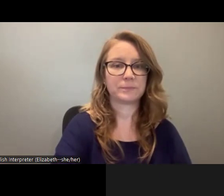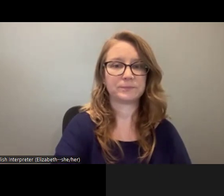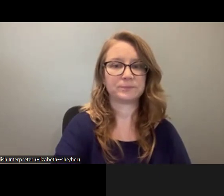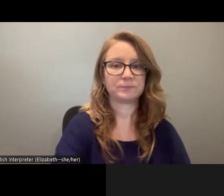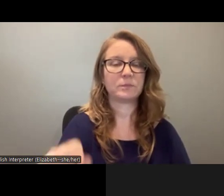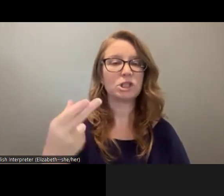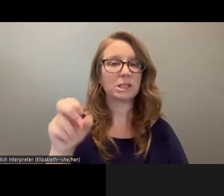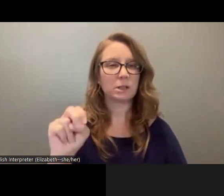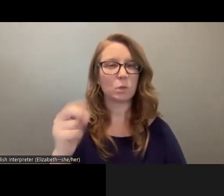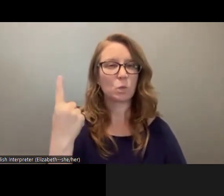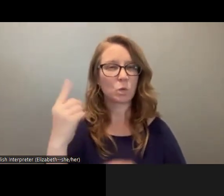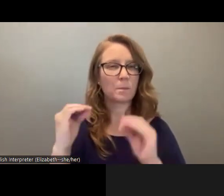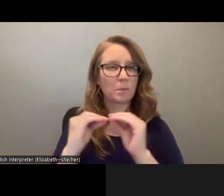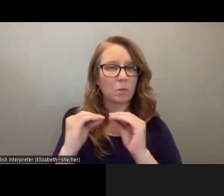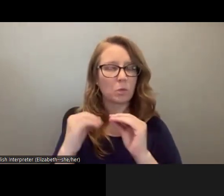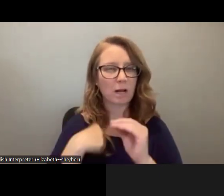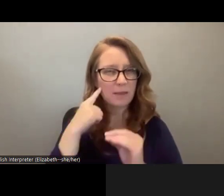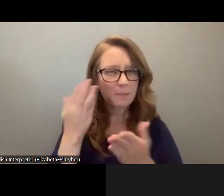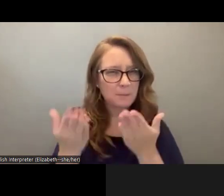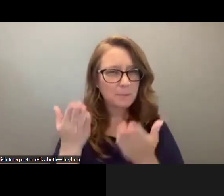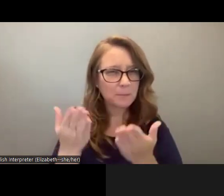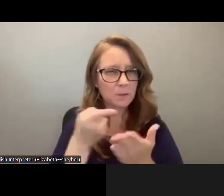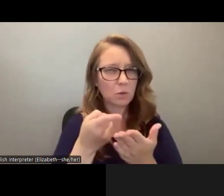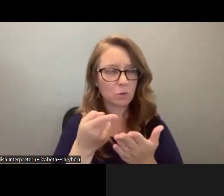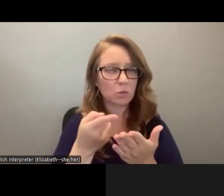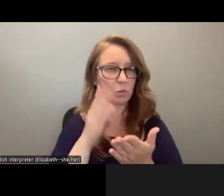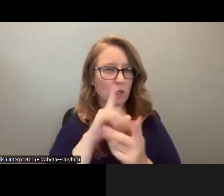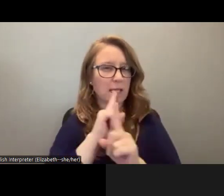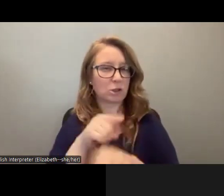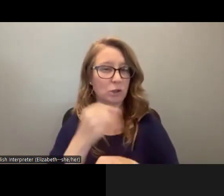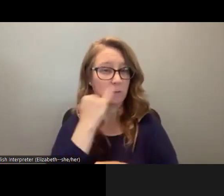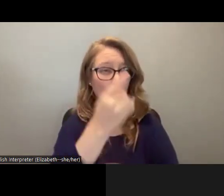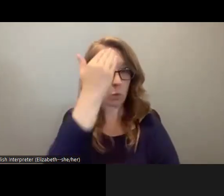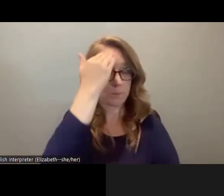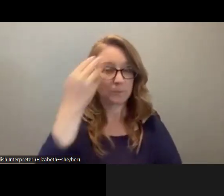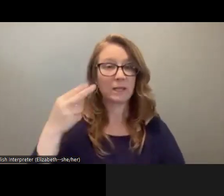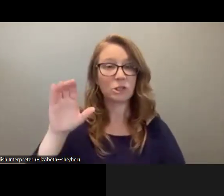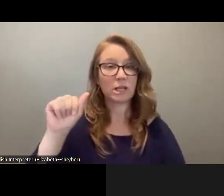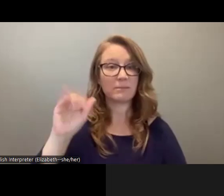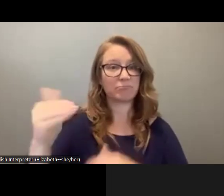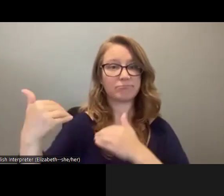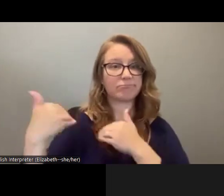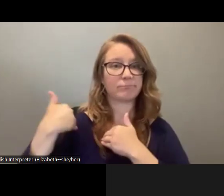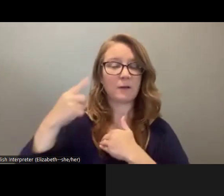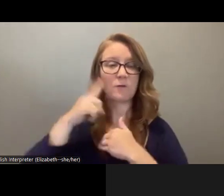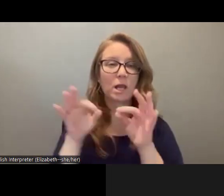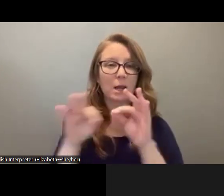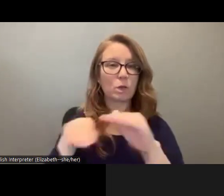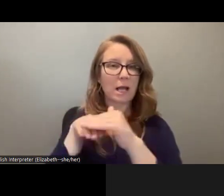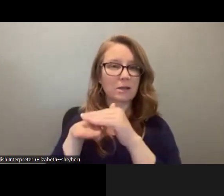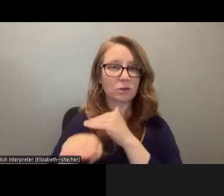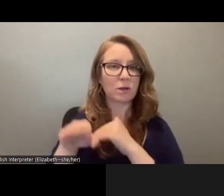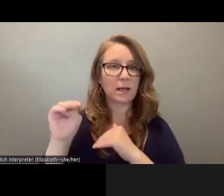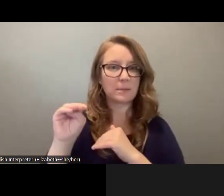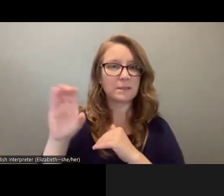There was one, I think it might be one that you would want to give an answer to if you know. Given the HCA shifts responsibility for language access to MCOs, how